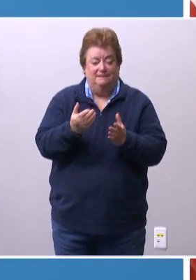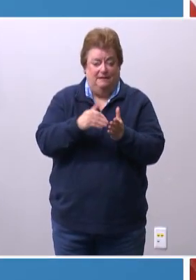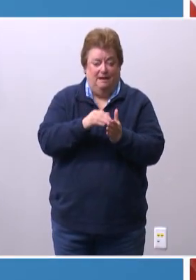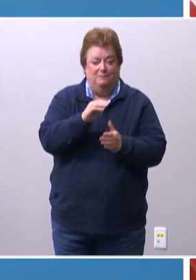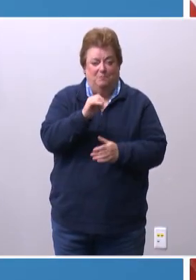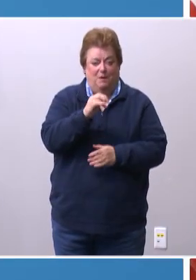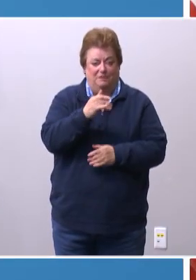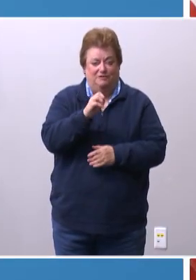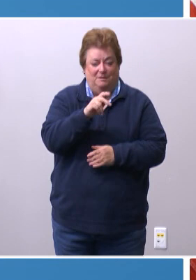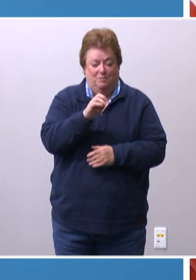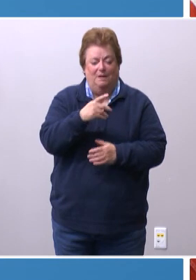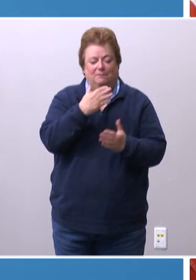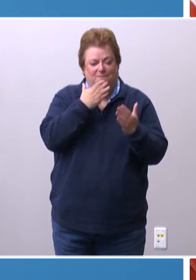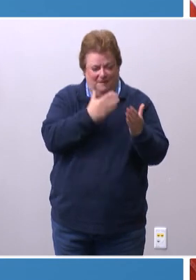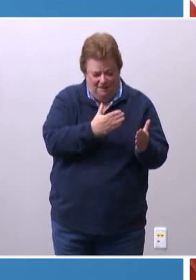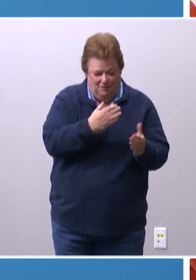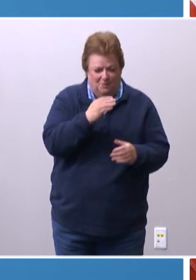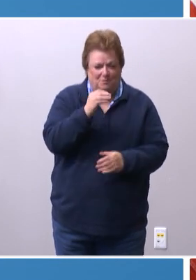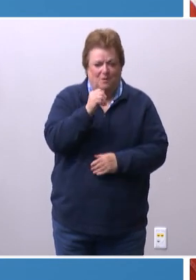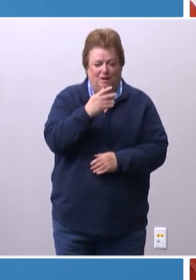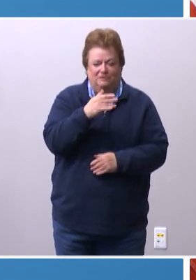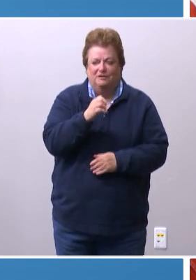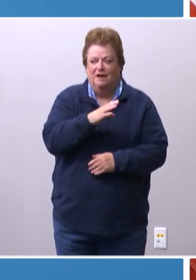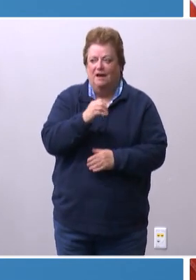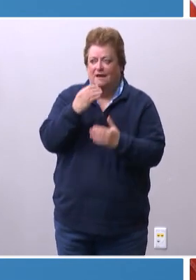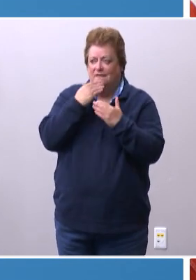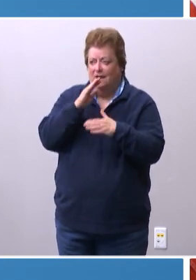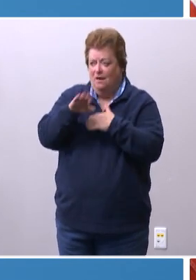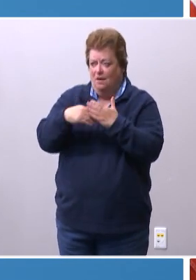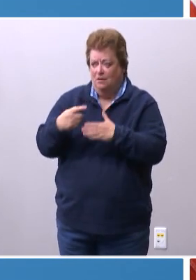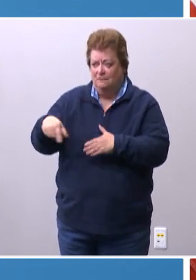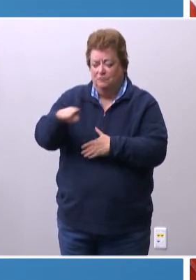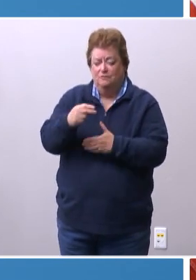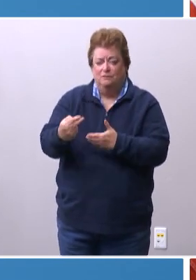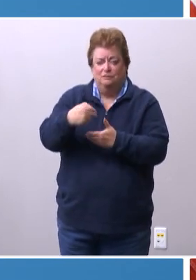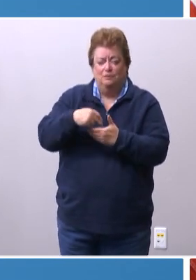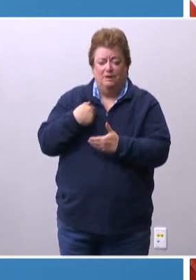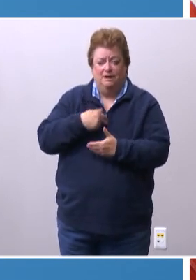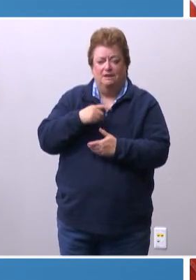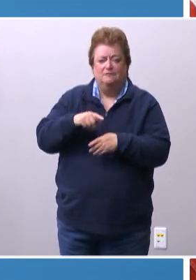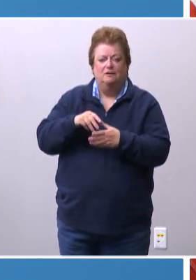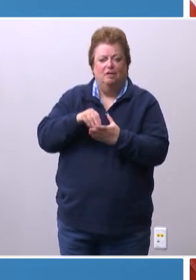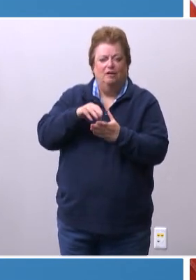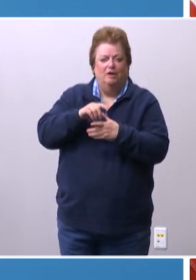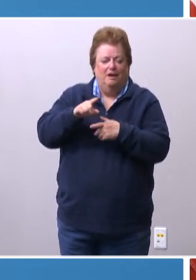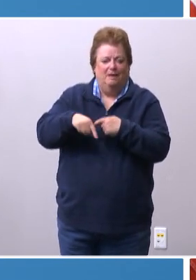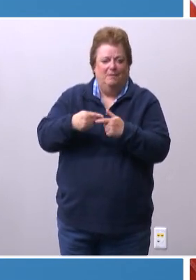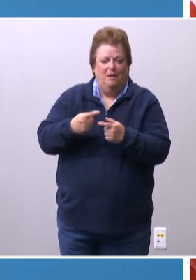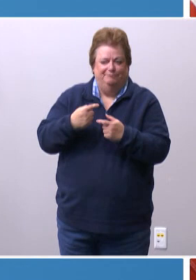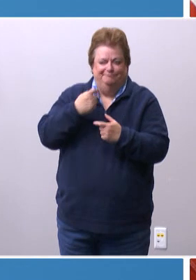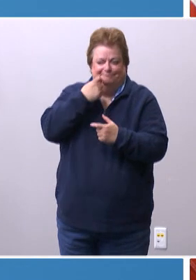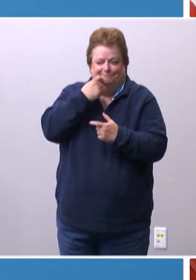Prop. Thank you so much, Margie. And thanks to all of you for joining us to learn about the latest local developments.